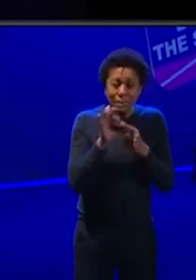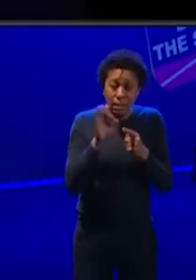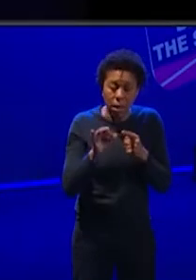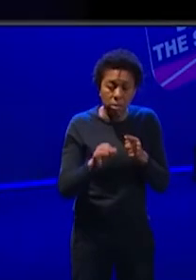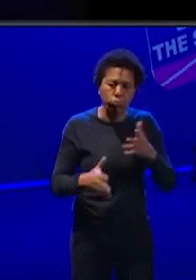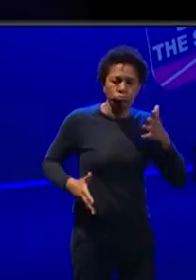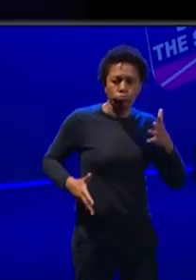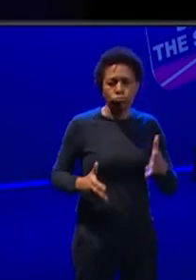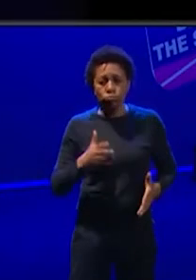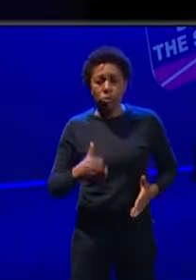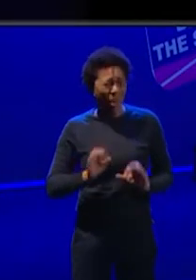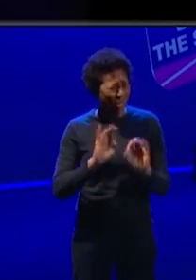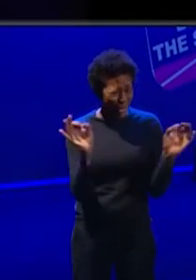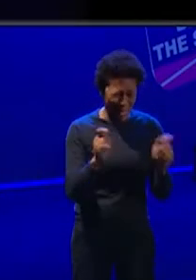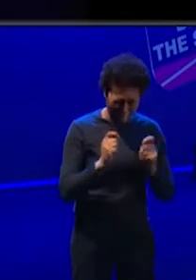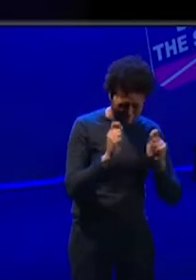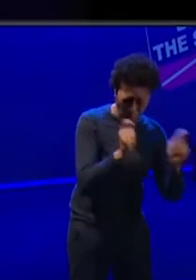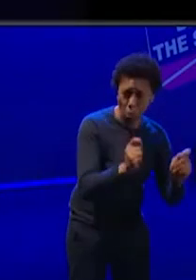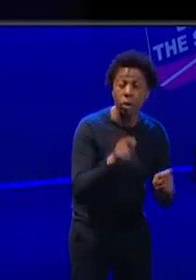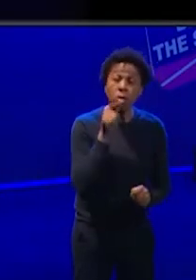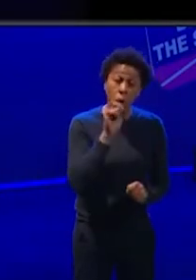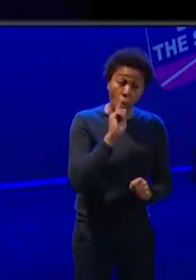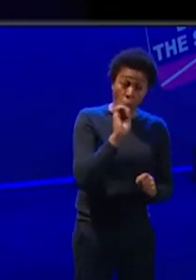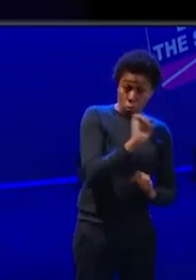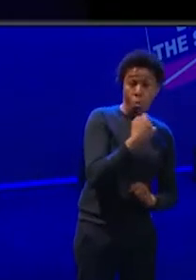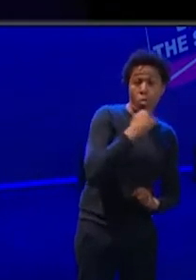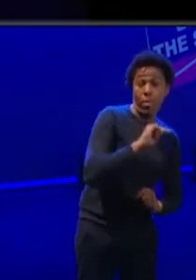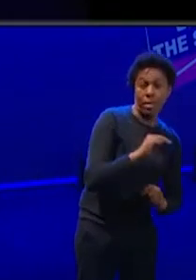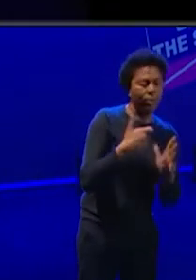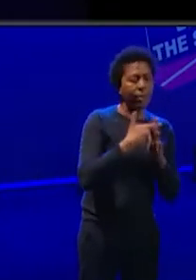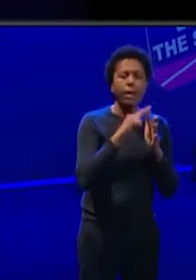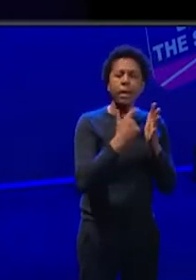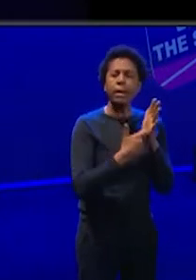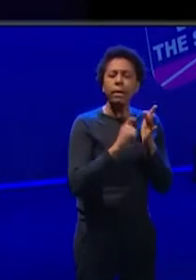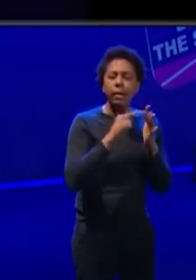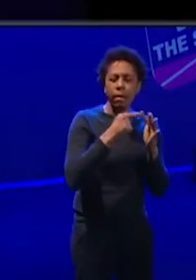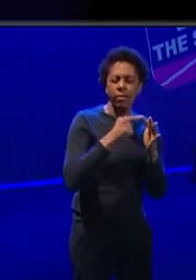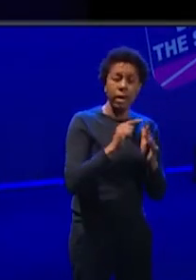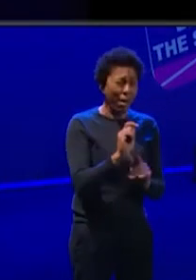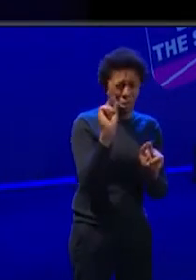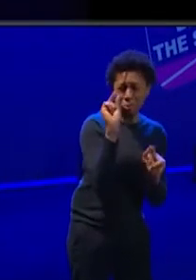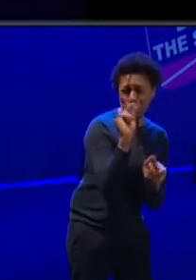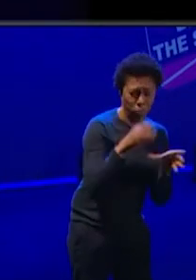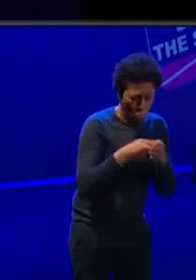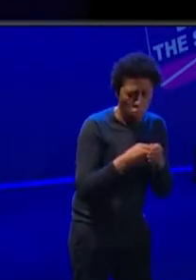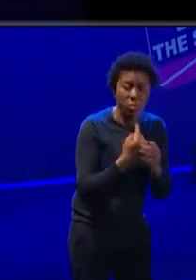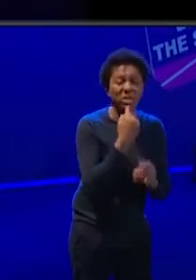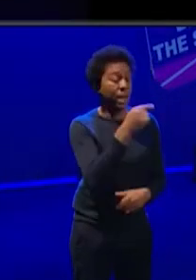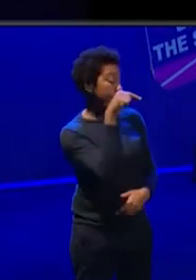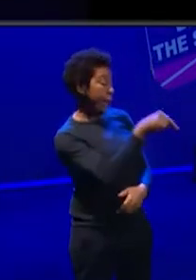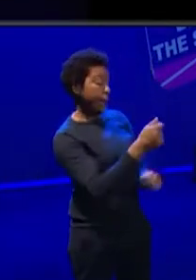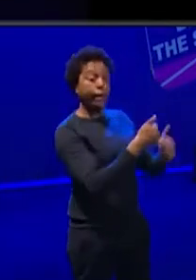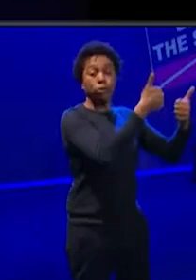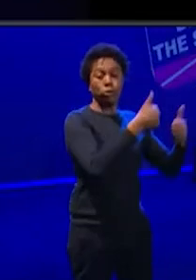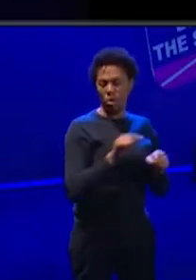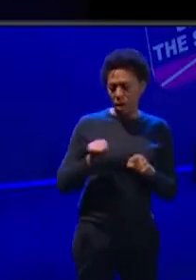there are no accolades for them. So I think what you're saying, Kerry, about, you know, small group of people are dictating these are the best things to go and watch. There's